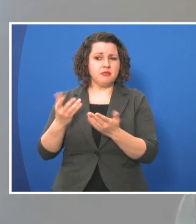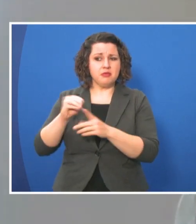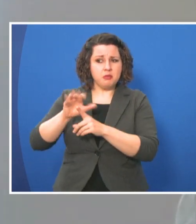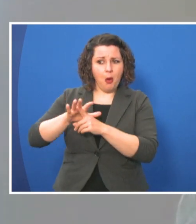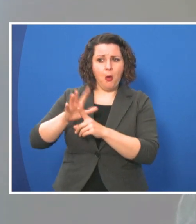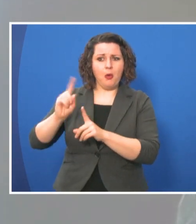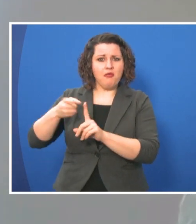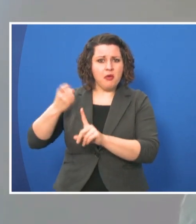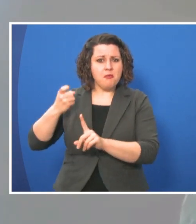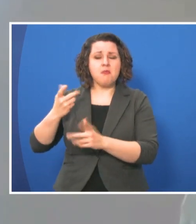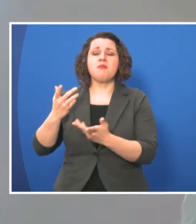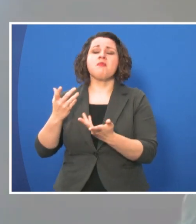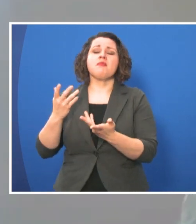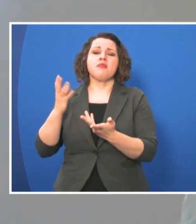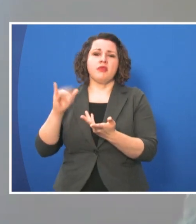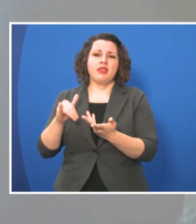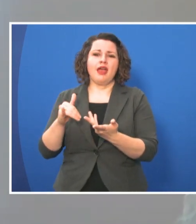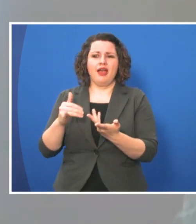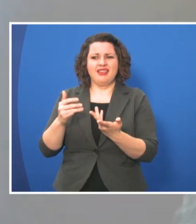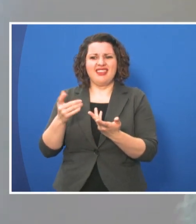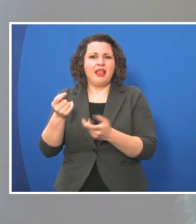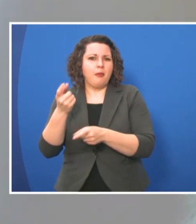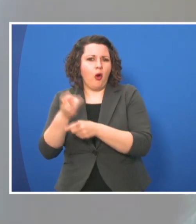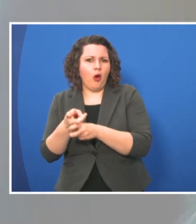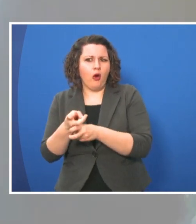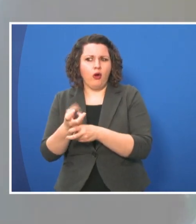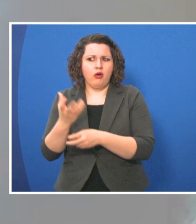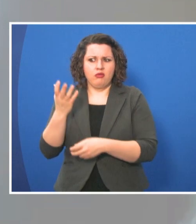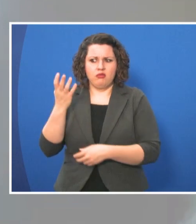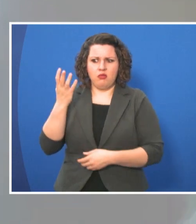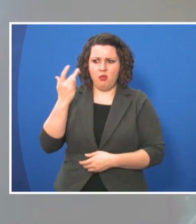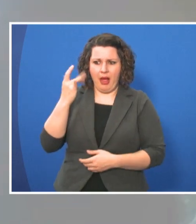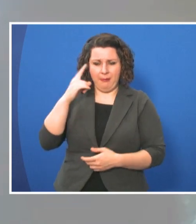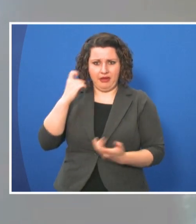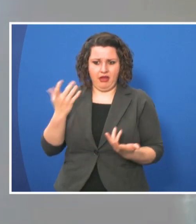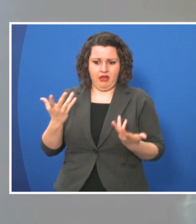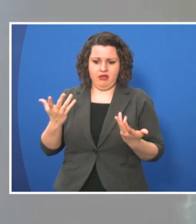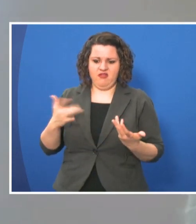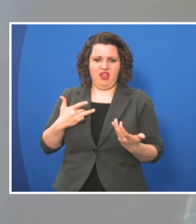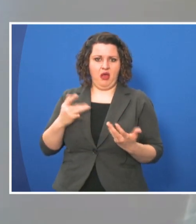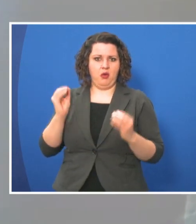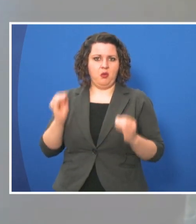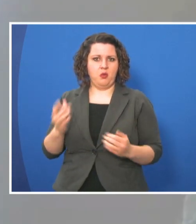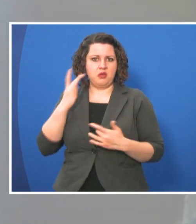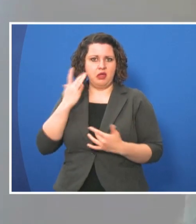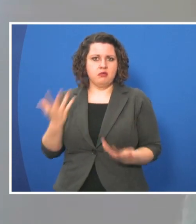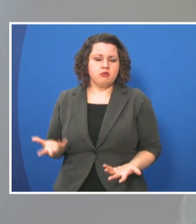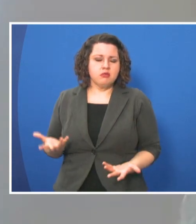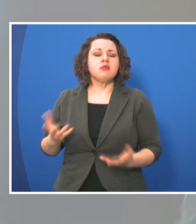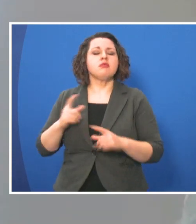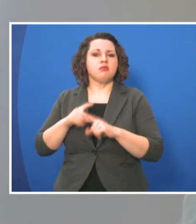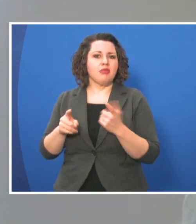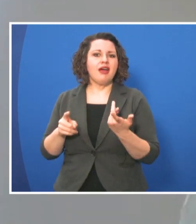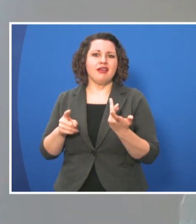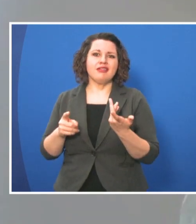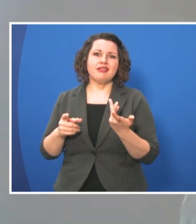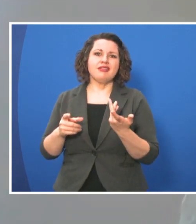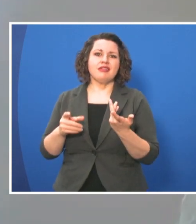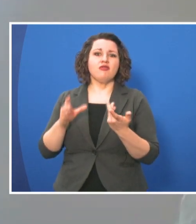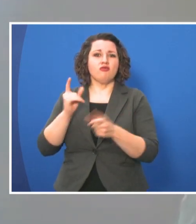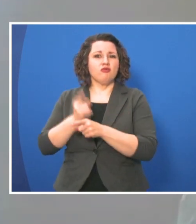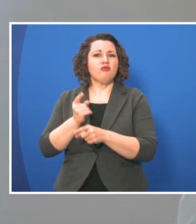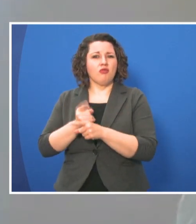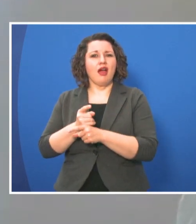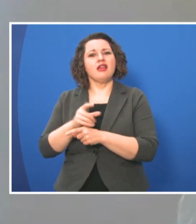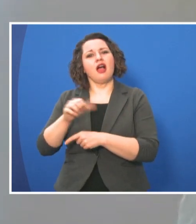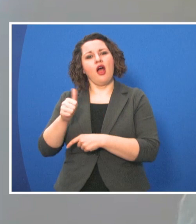things. Now, sometimes that can be a little bit hard, depending on the amount of time that's passed. But you're right, it's another way that we might